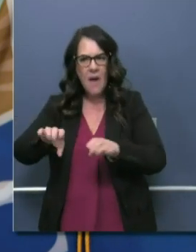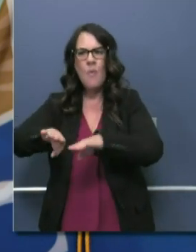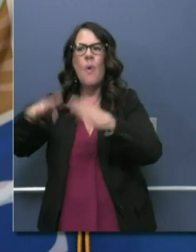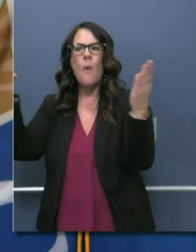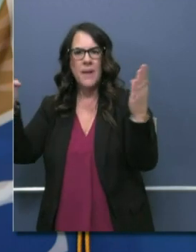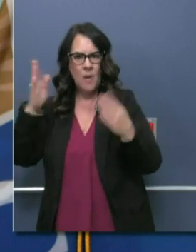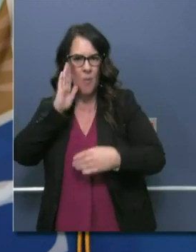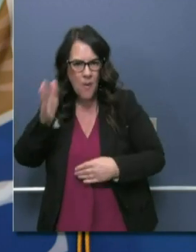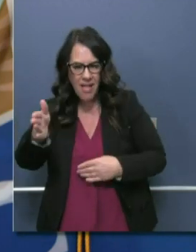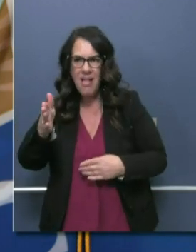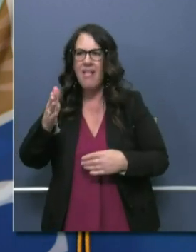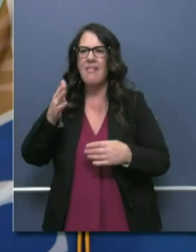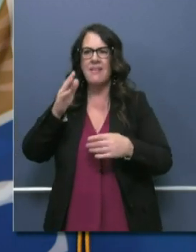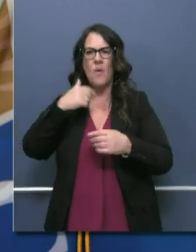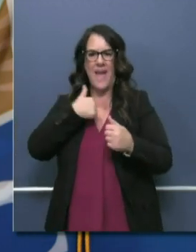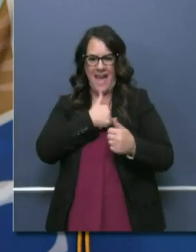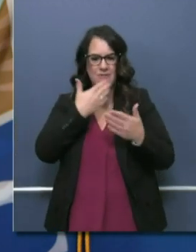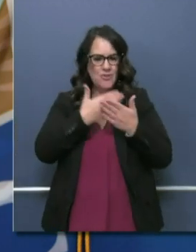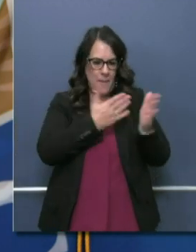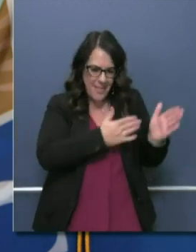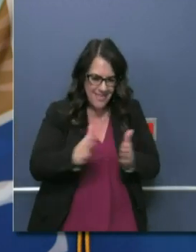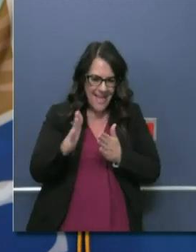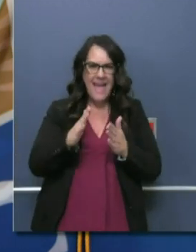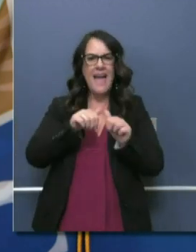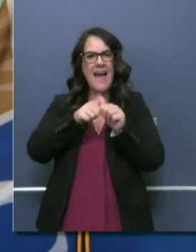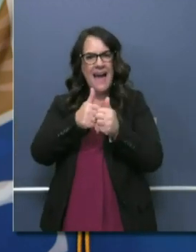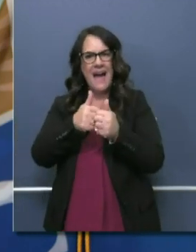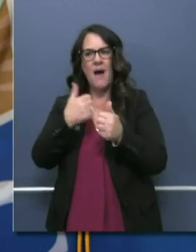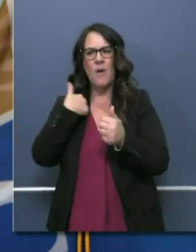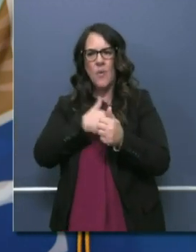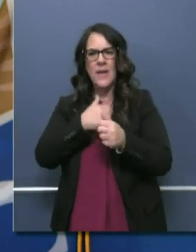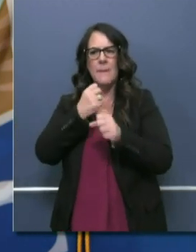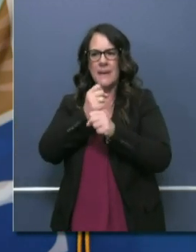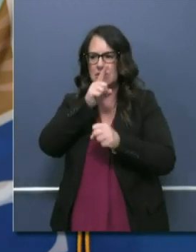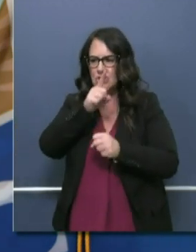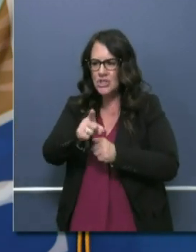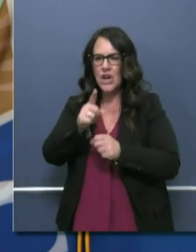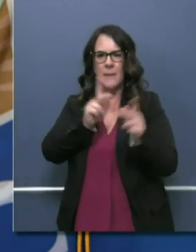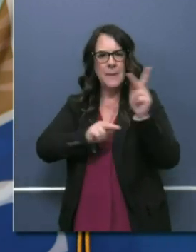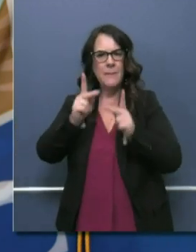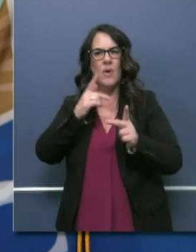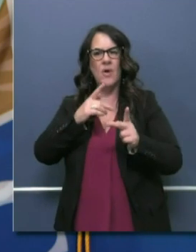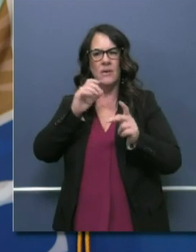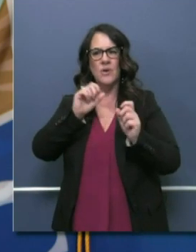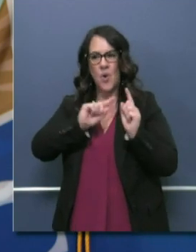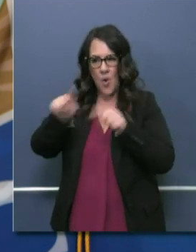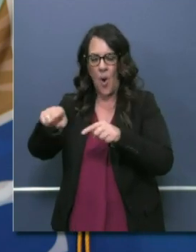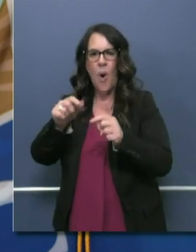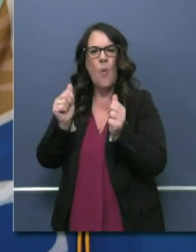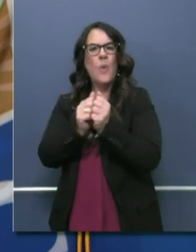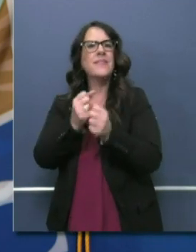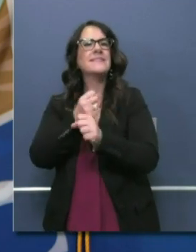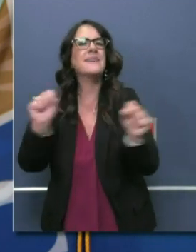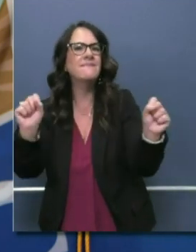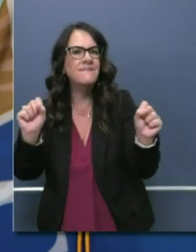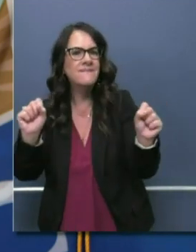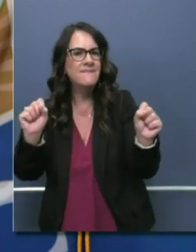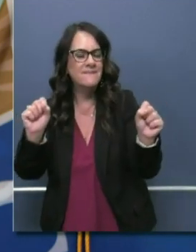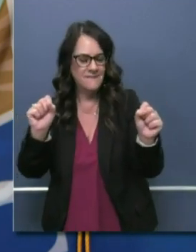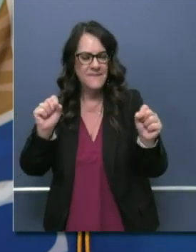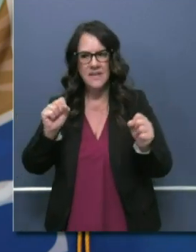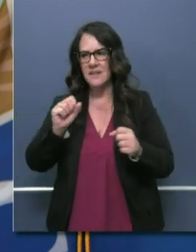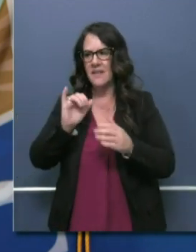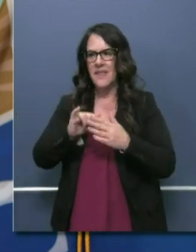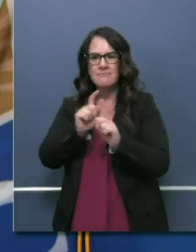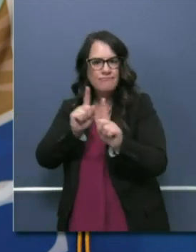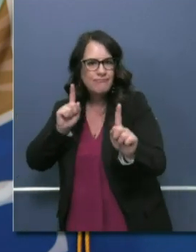in place now to deal with all the concerns around physical distancing and social distancing. We